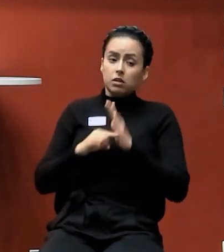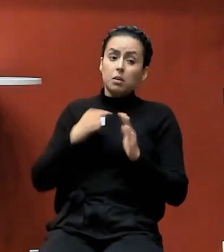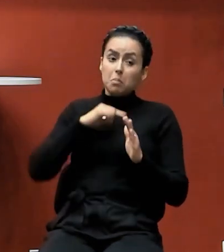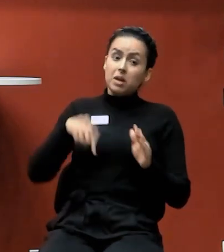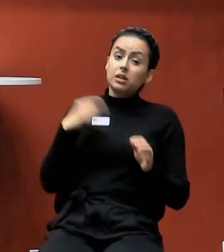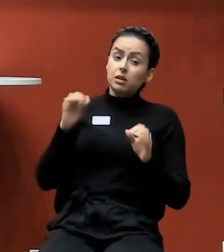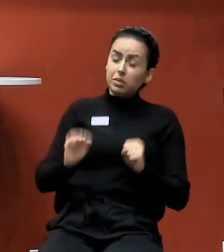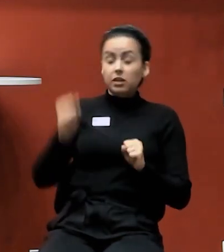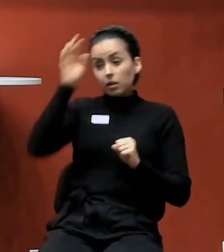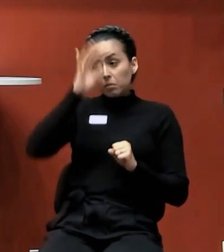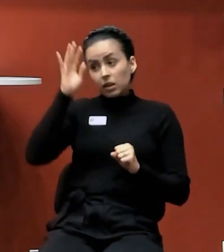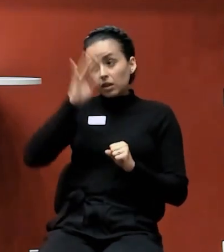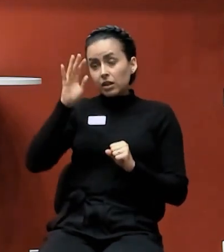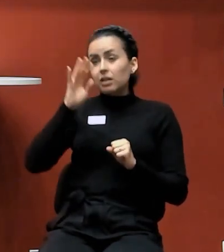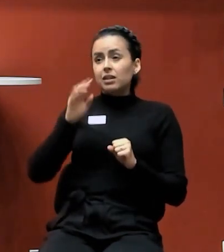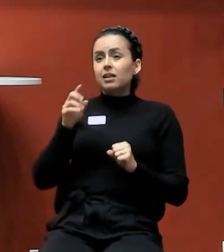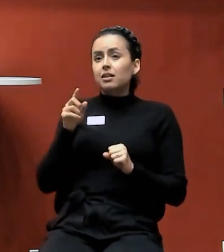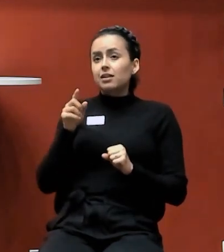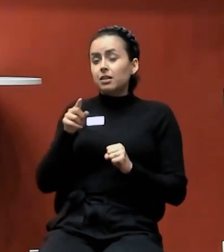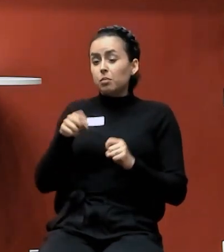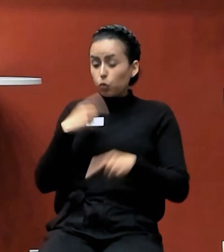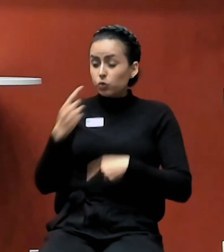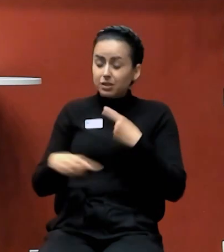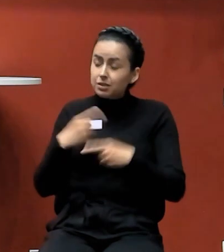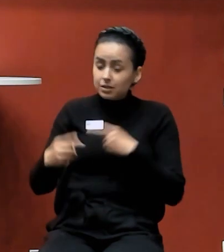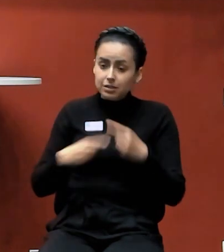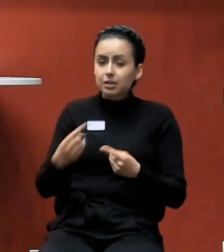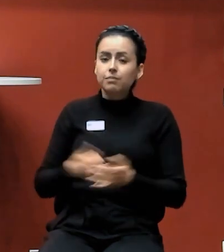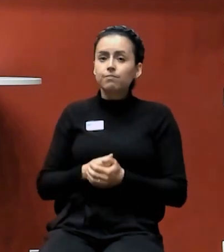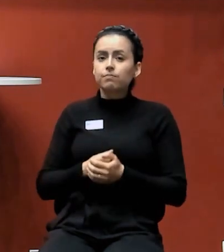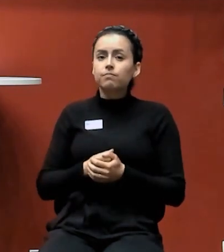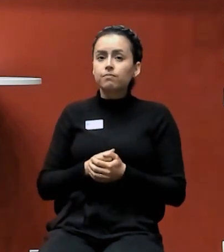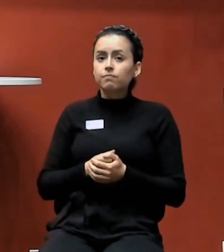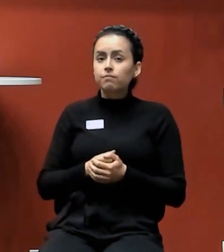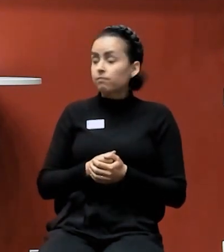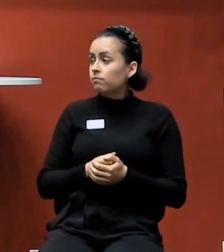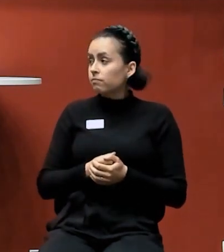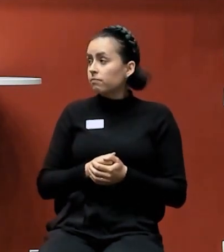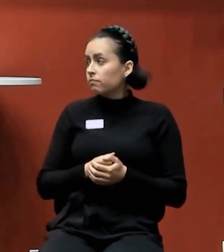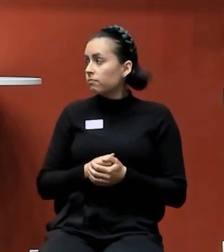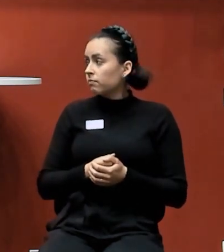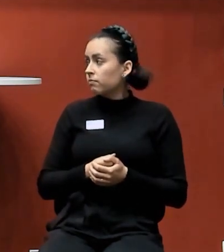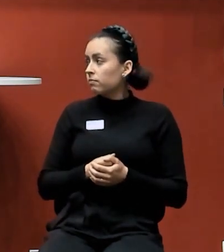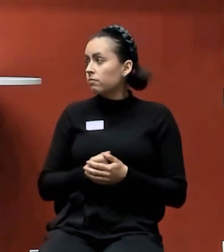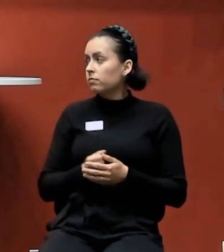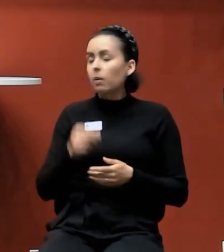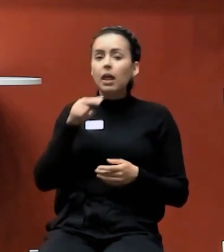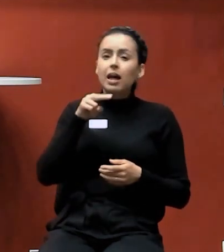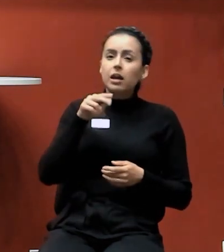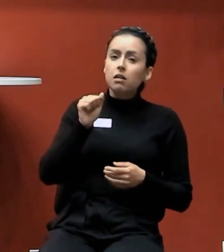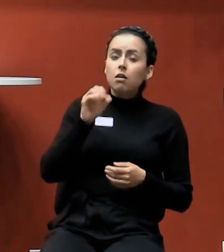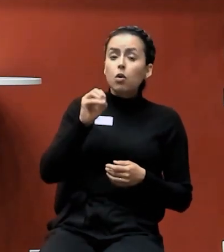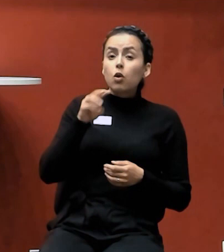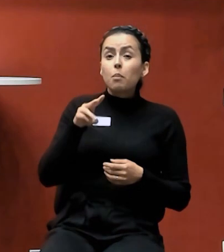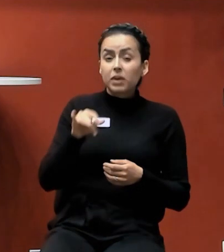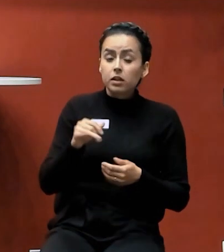the process of our, of doing this. And you're getting my point. Yeah. And as you're saying, like,